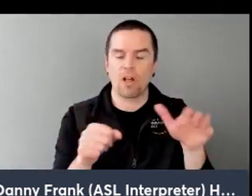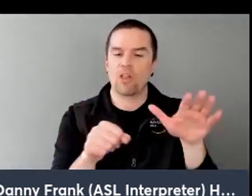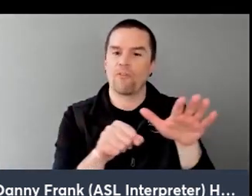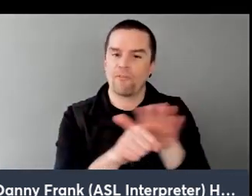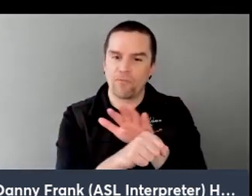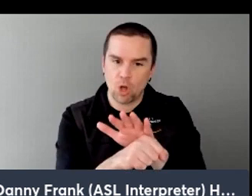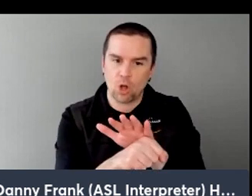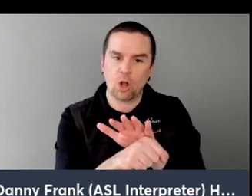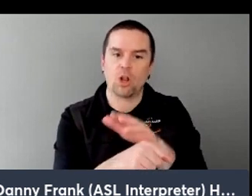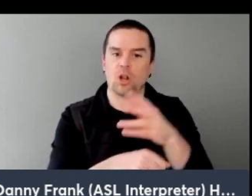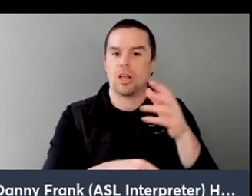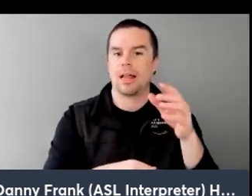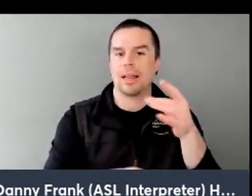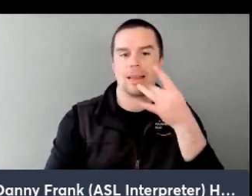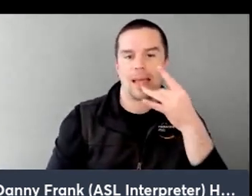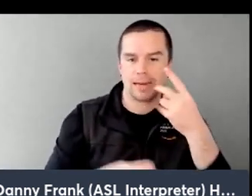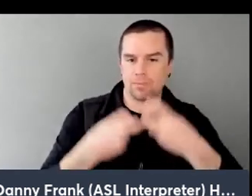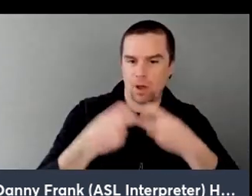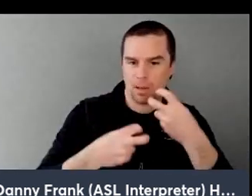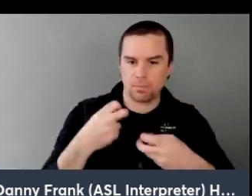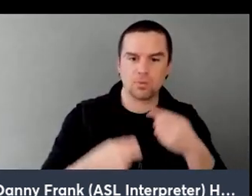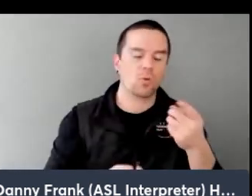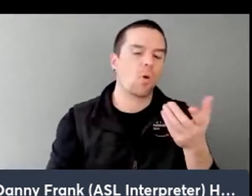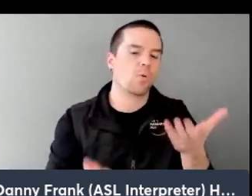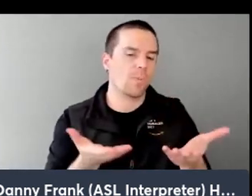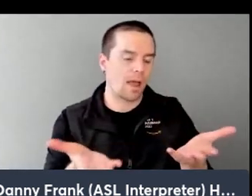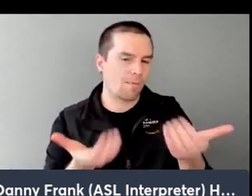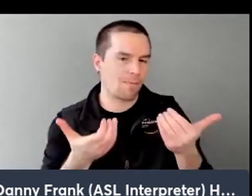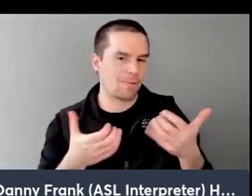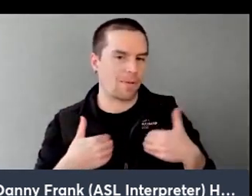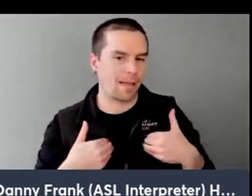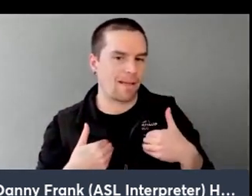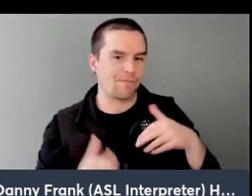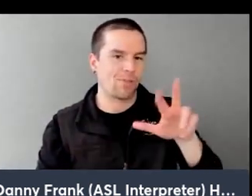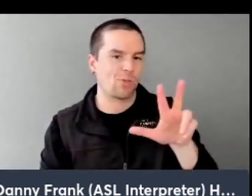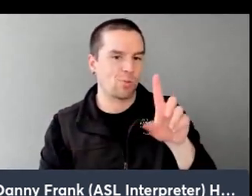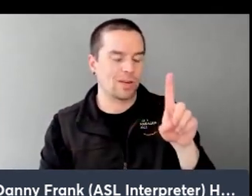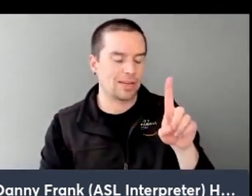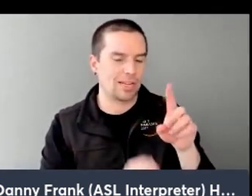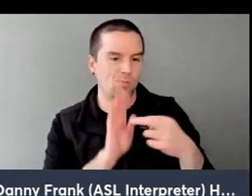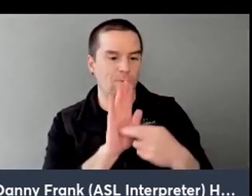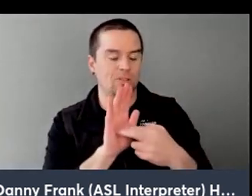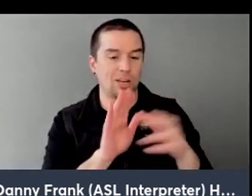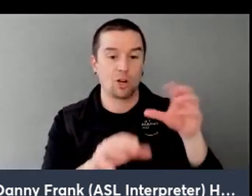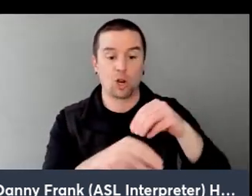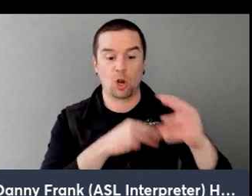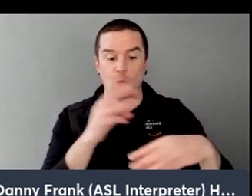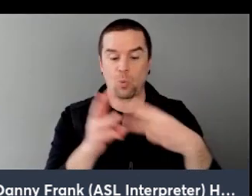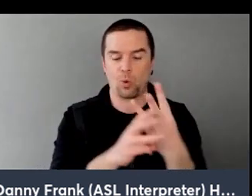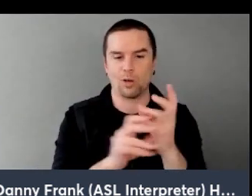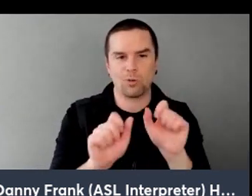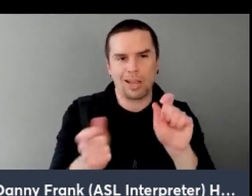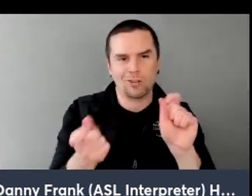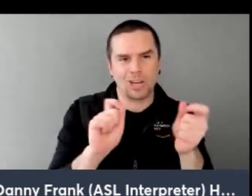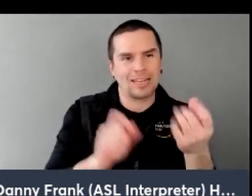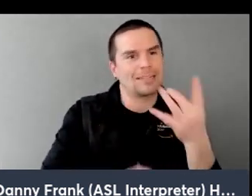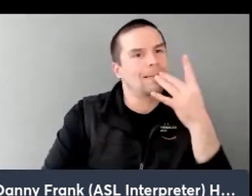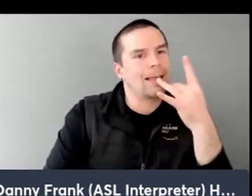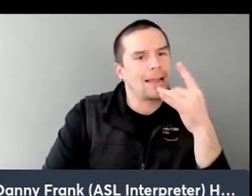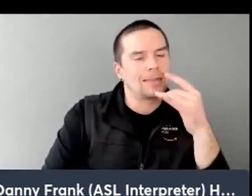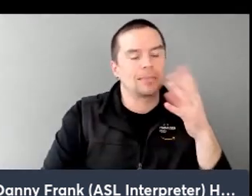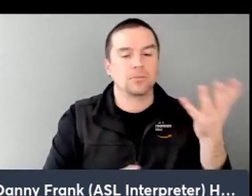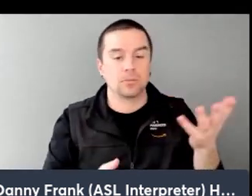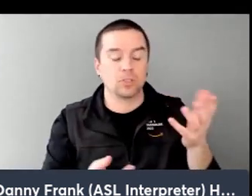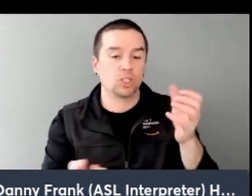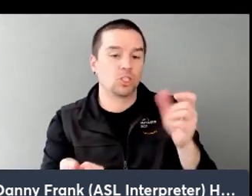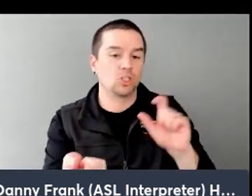3D representation in a world where you can modify lights. Maybe you can change the material, change the texture of